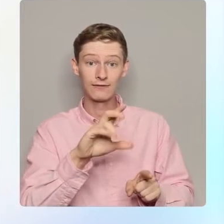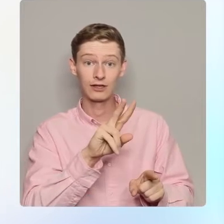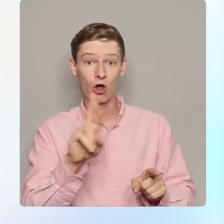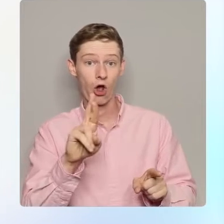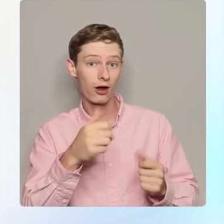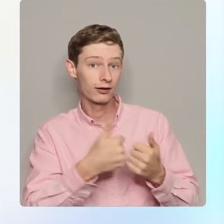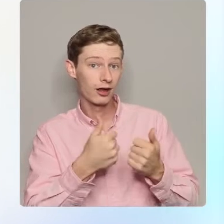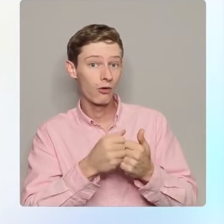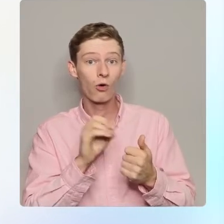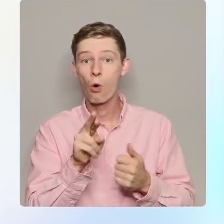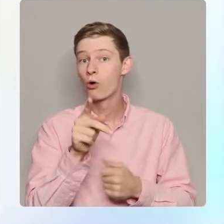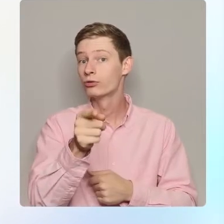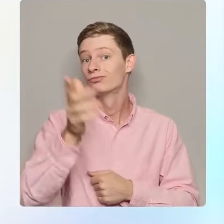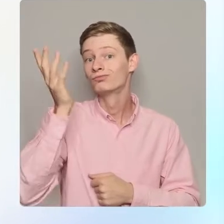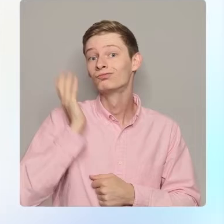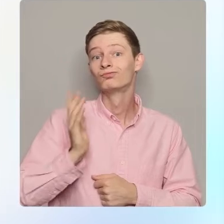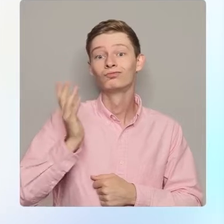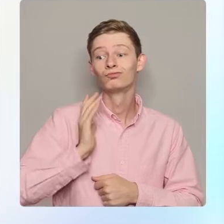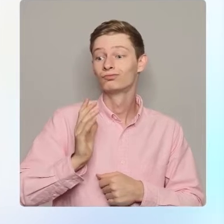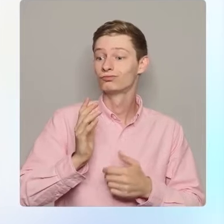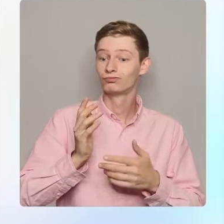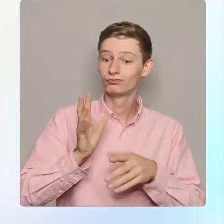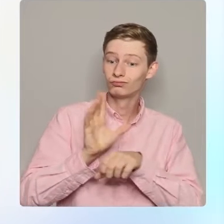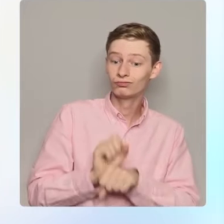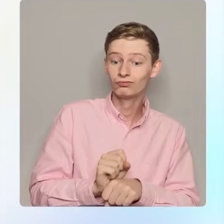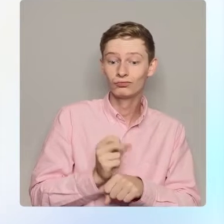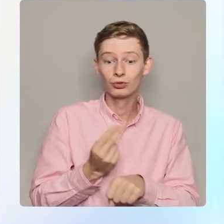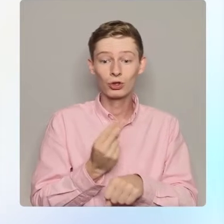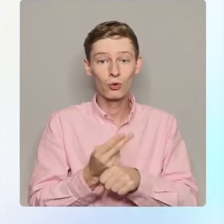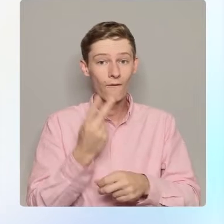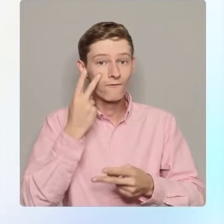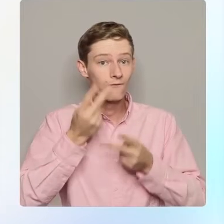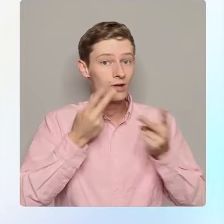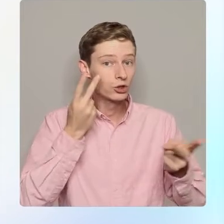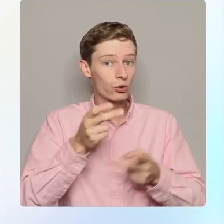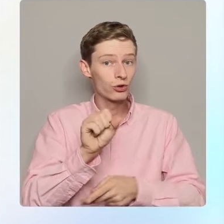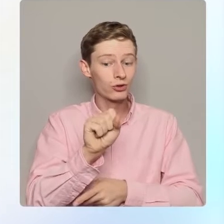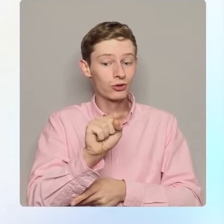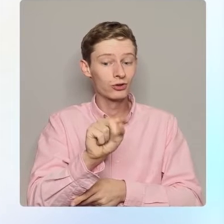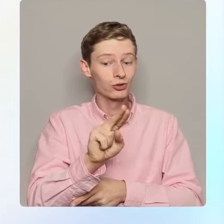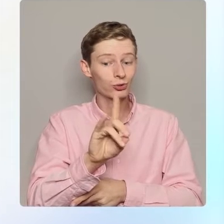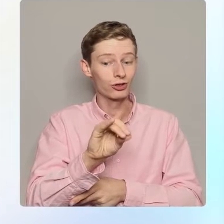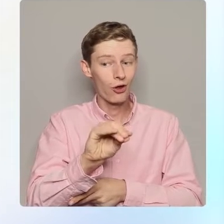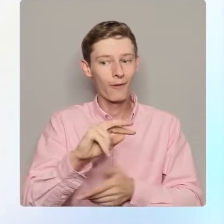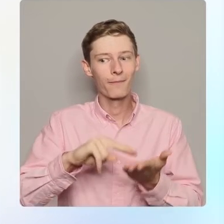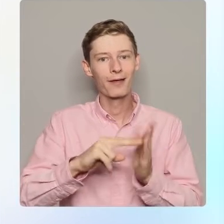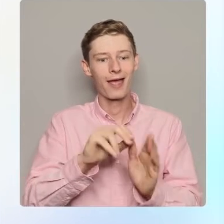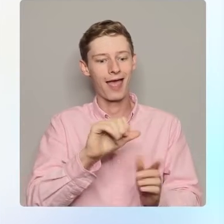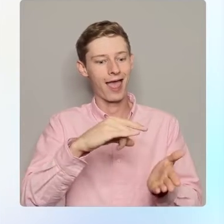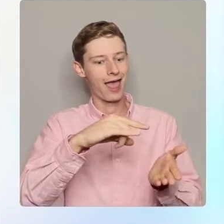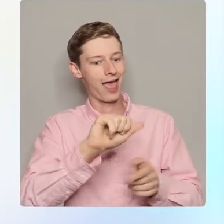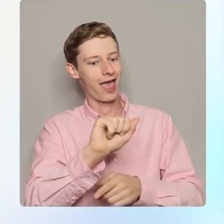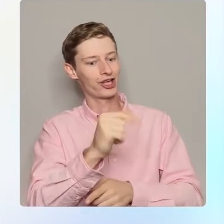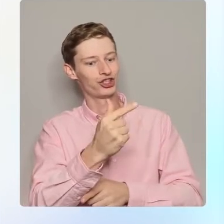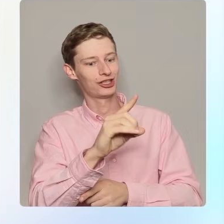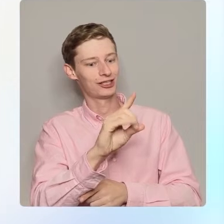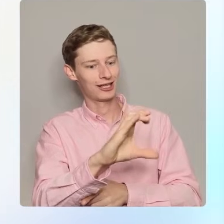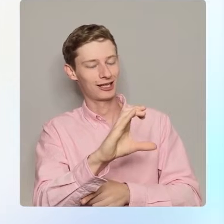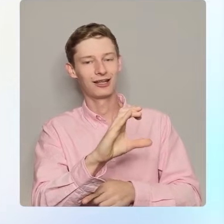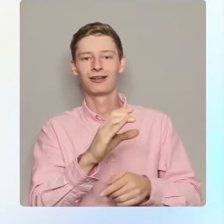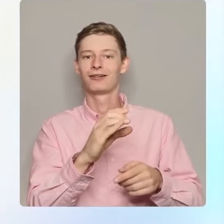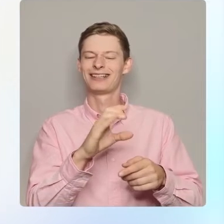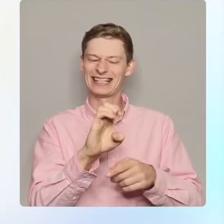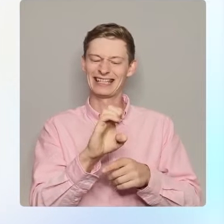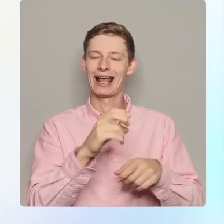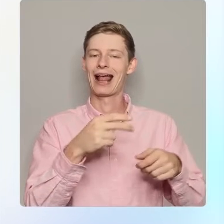Android's game development extension, AGDE, on Meta Quest devices. So,